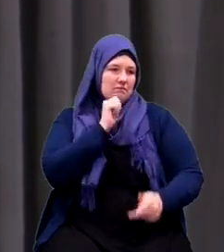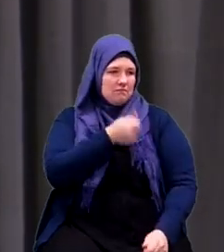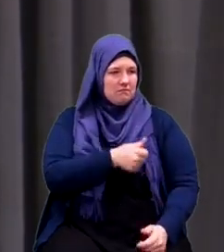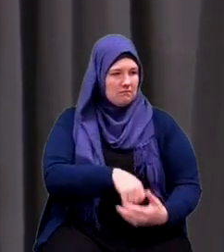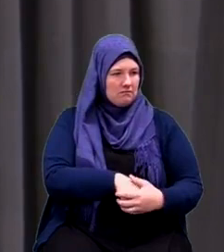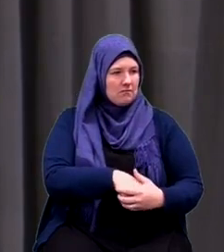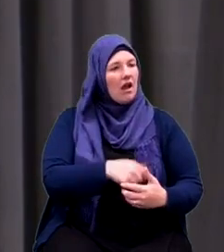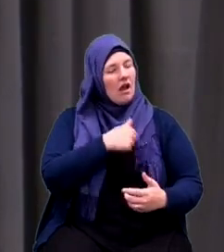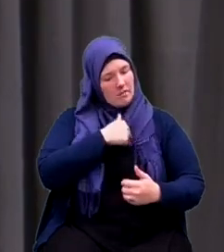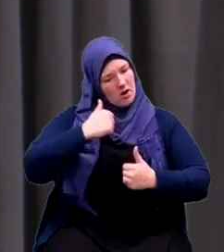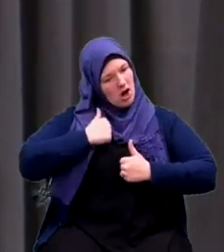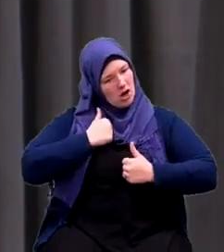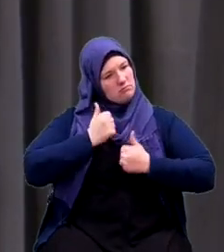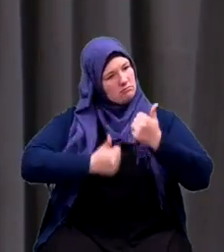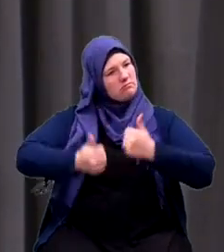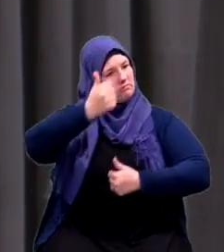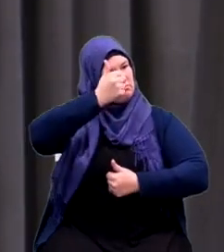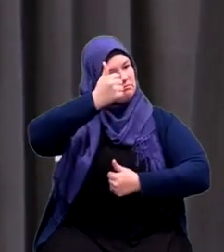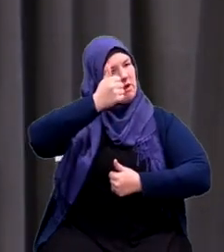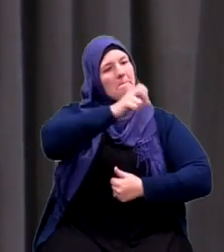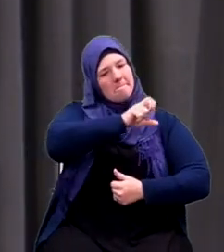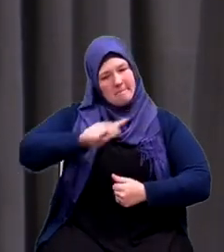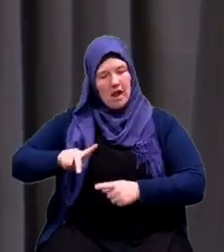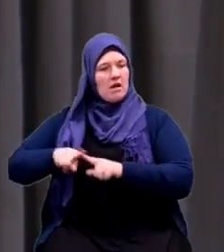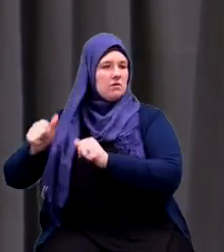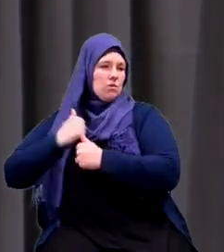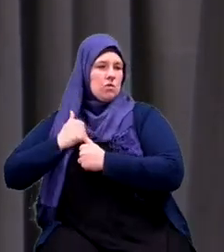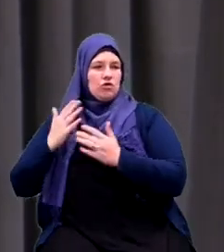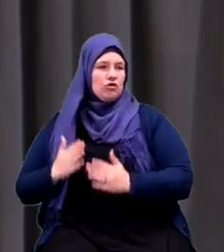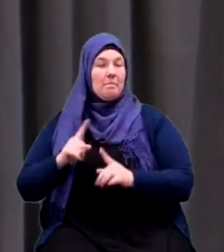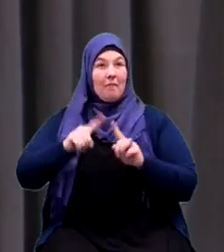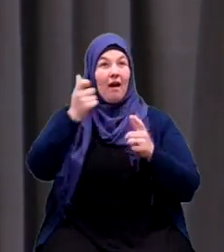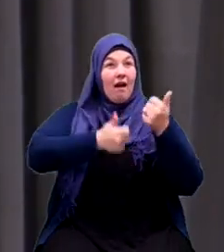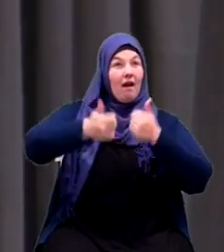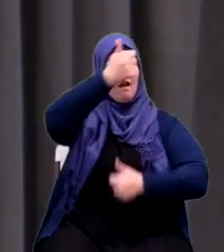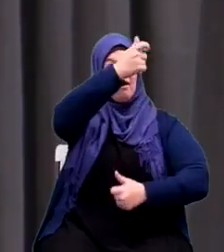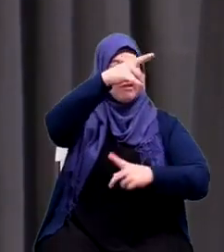I'm an army general. I can go back and serve as a soldier.